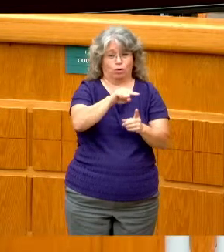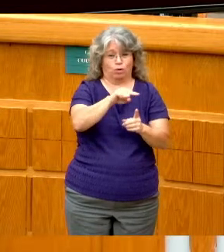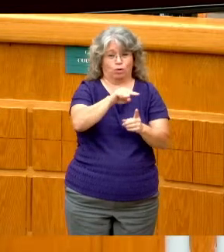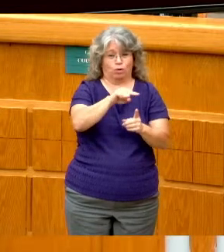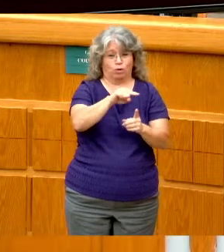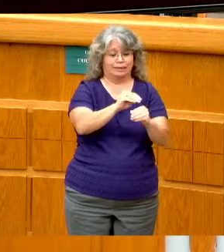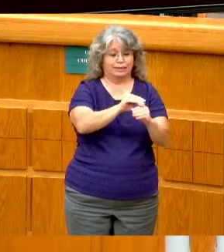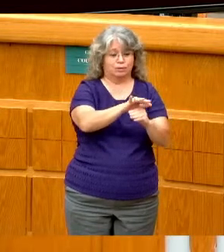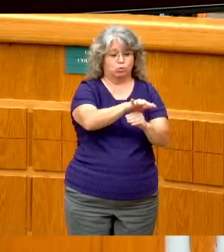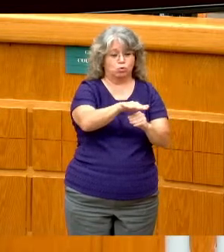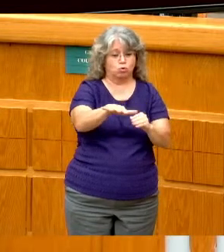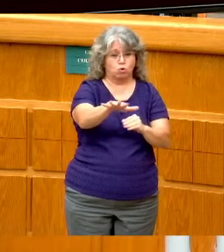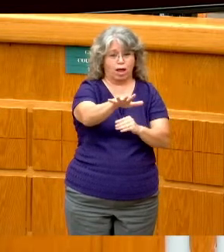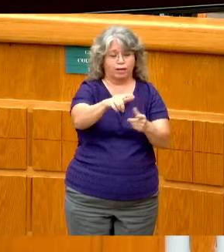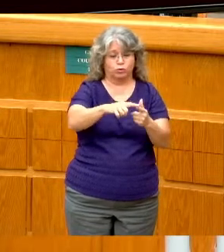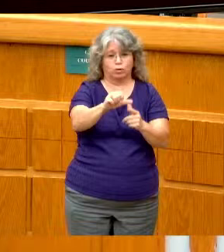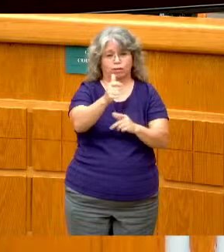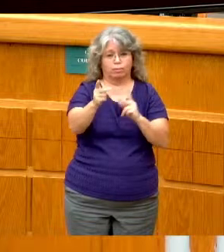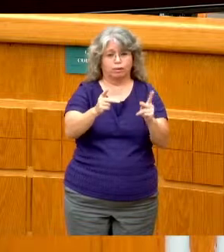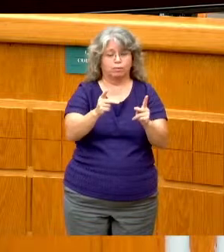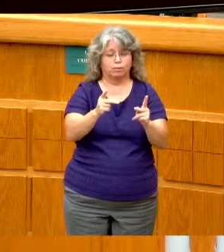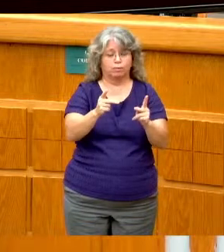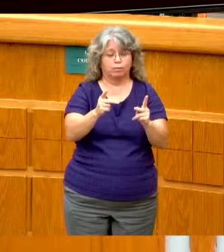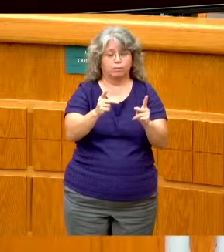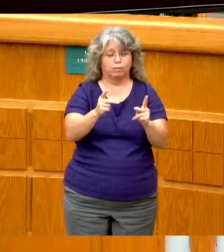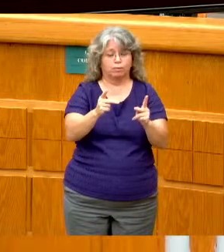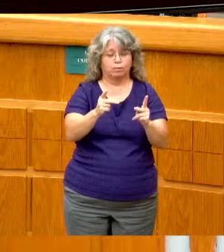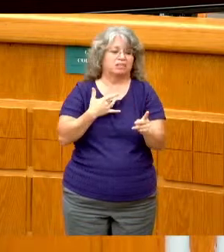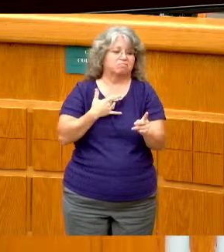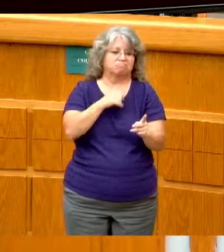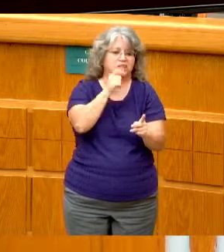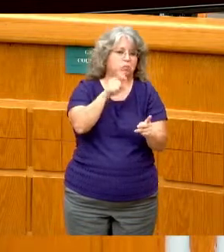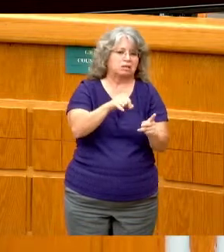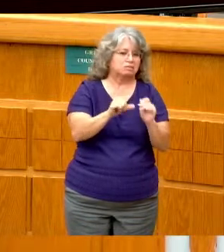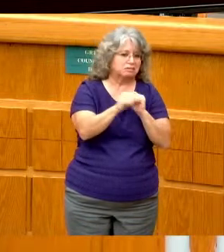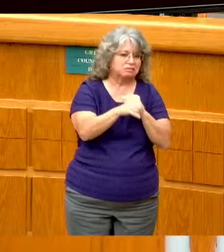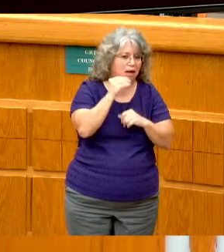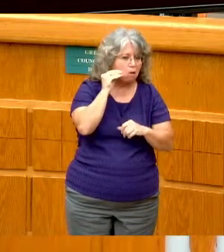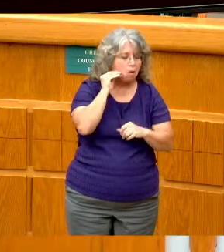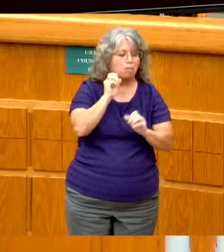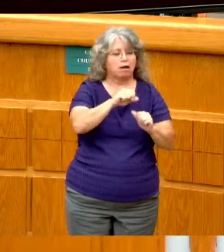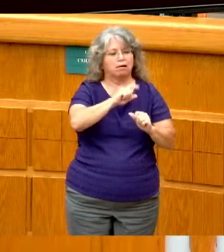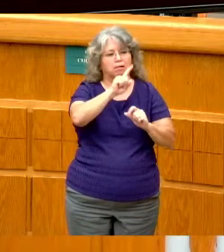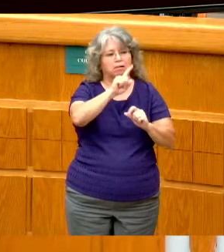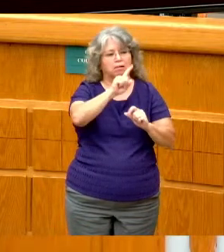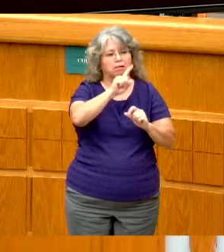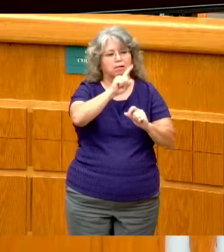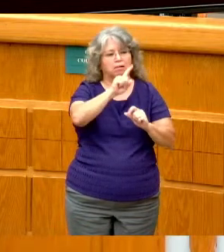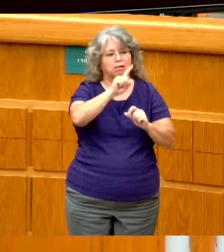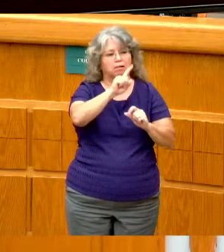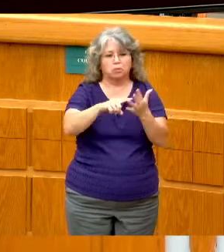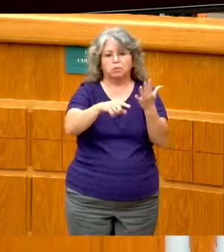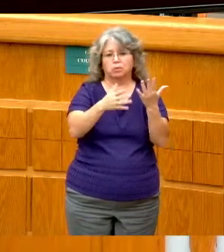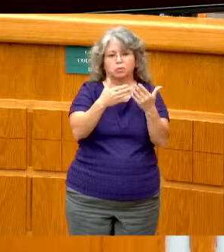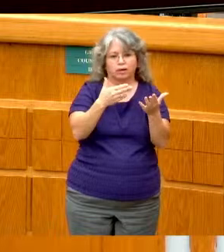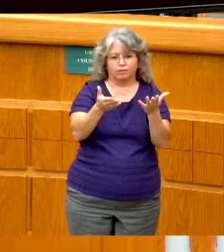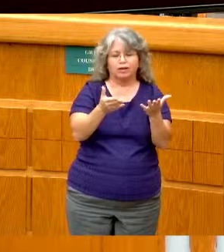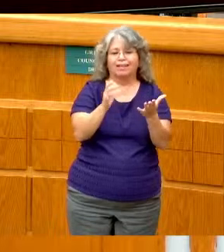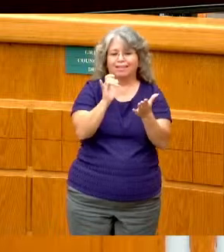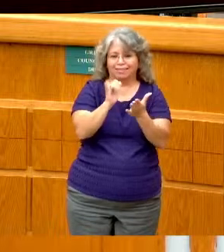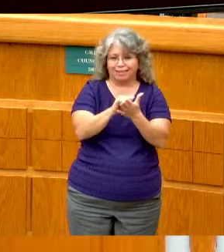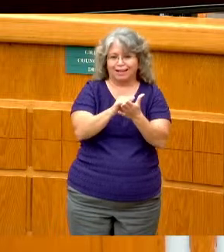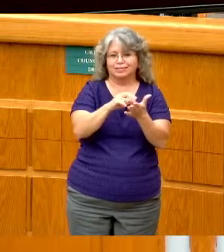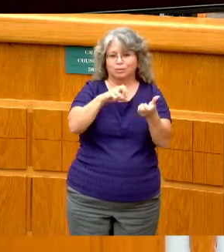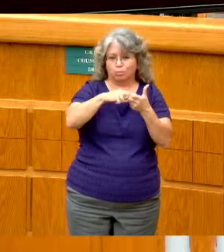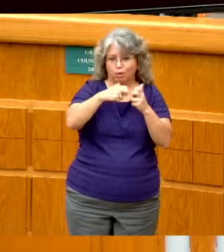are asymptomatic and they feel like they don't need to stay home, they can go out and get groceries. That is what the problem is, and